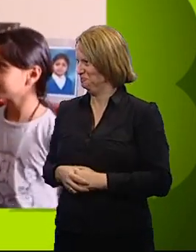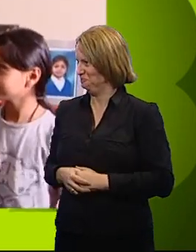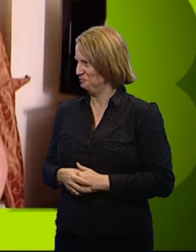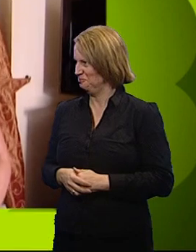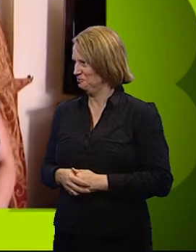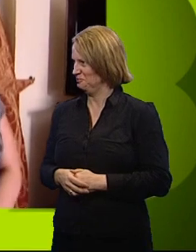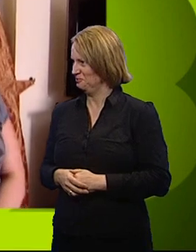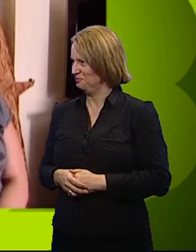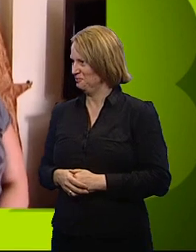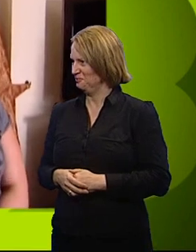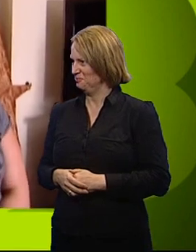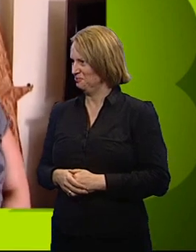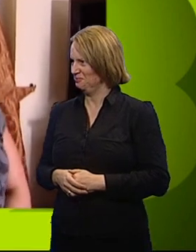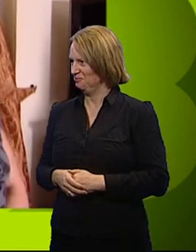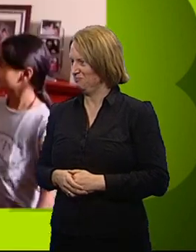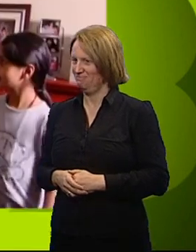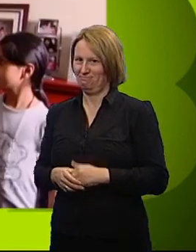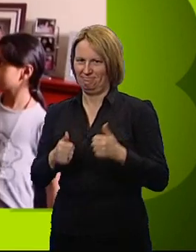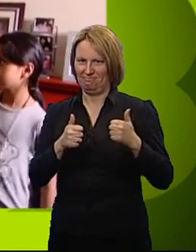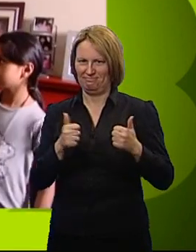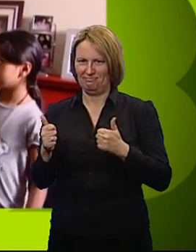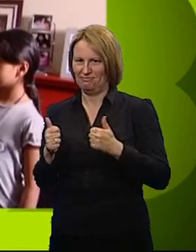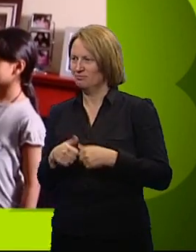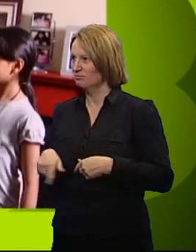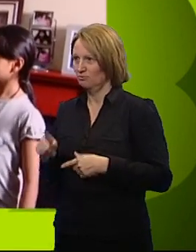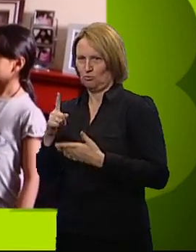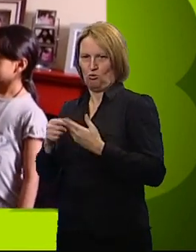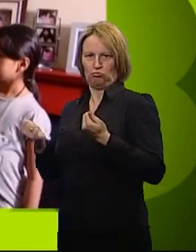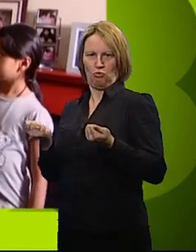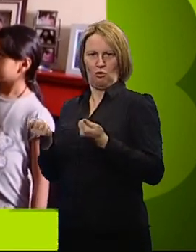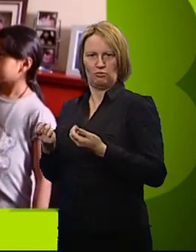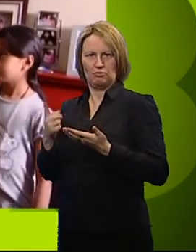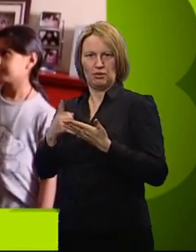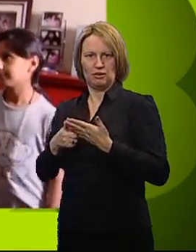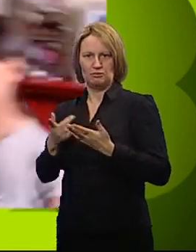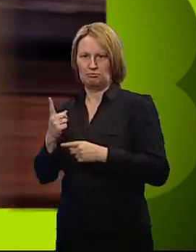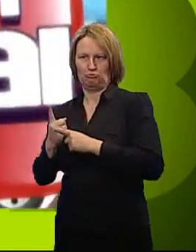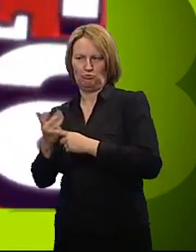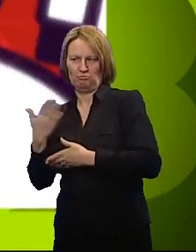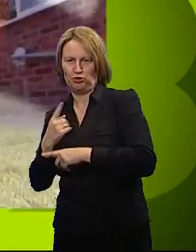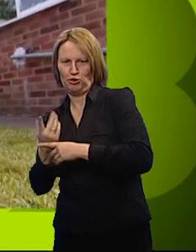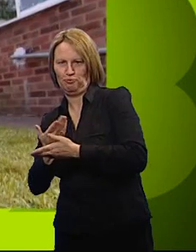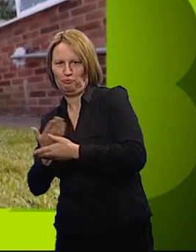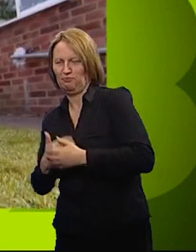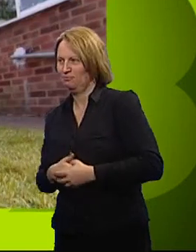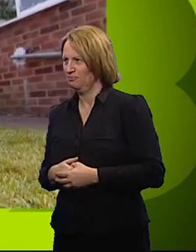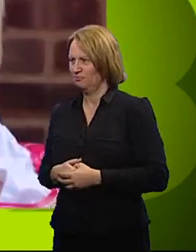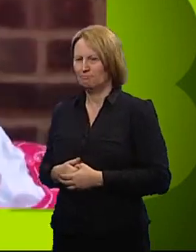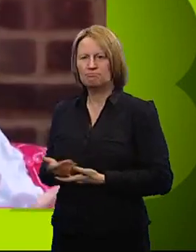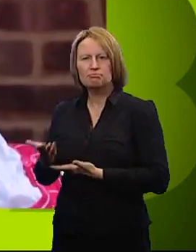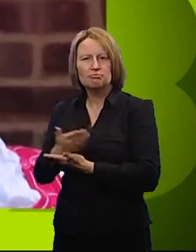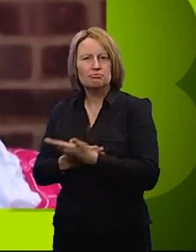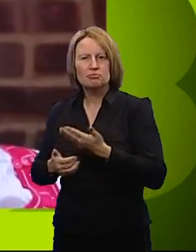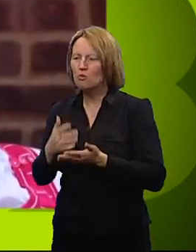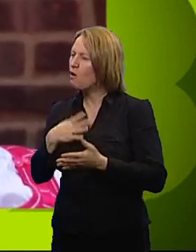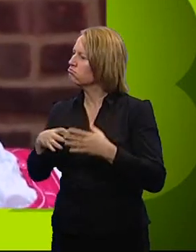happy? Yes! Whilst you have all of the power, we need to have a bit of a chin wag. Come on. Ladies, what sort